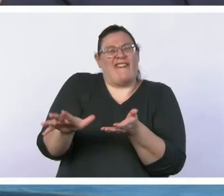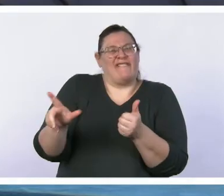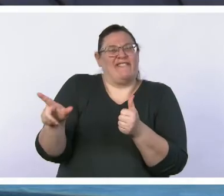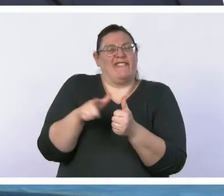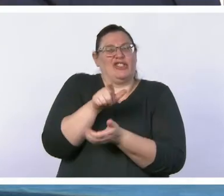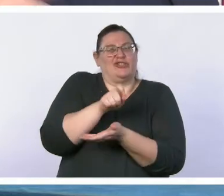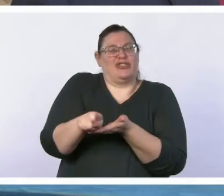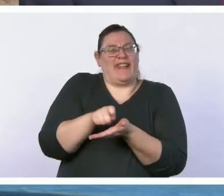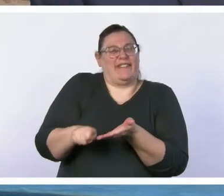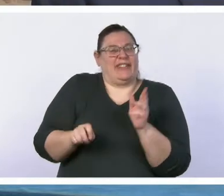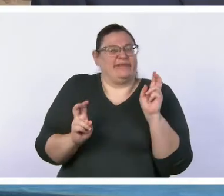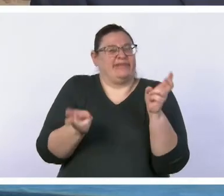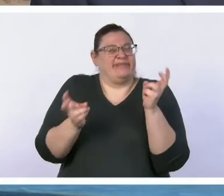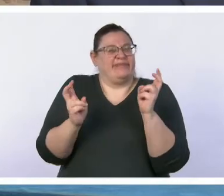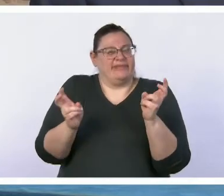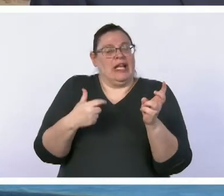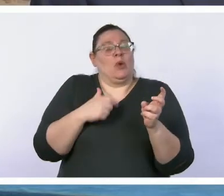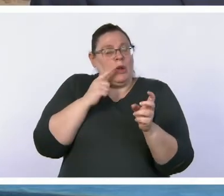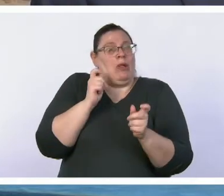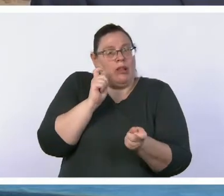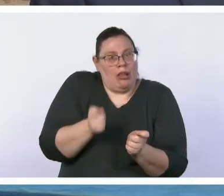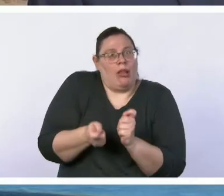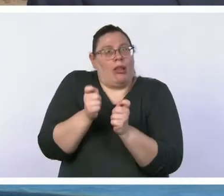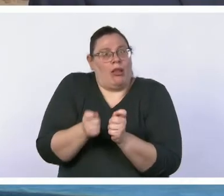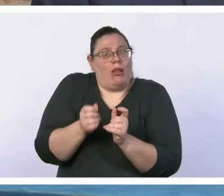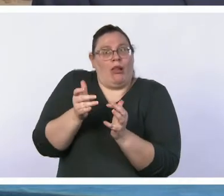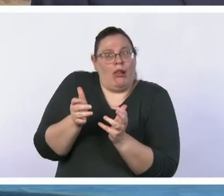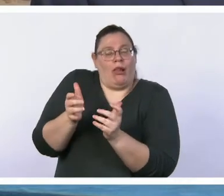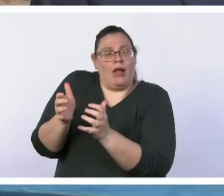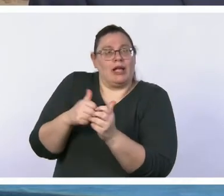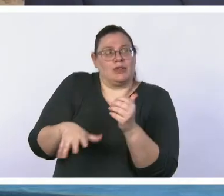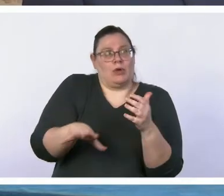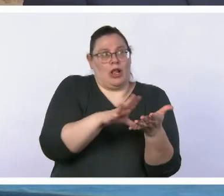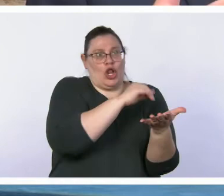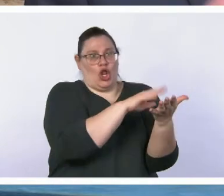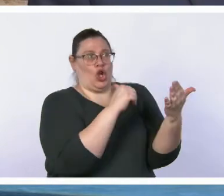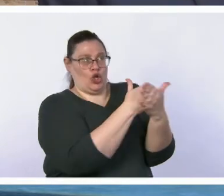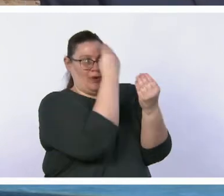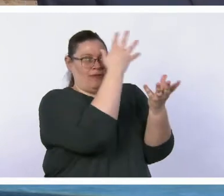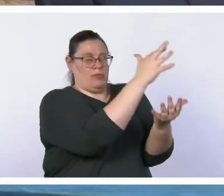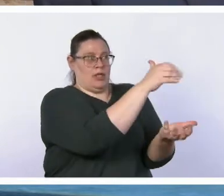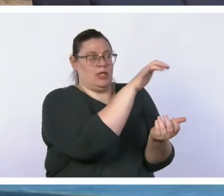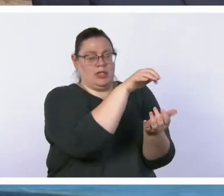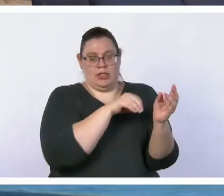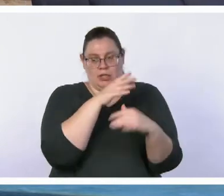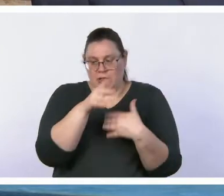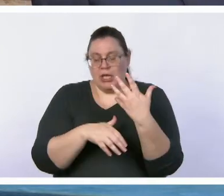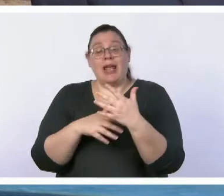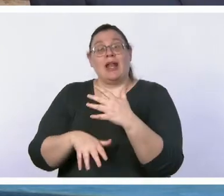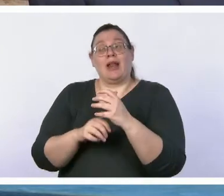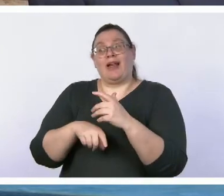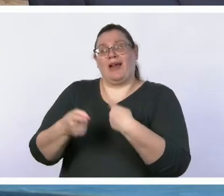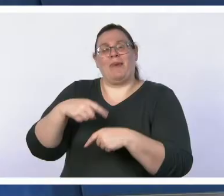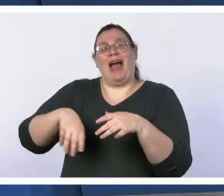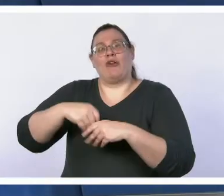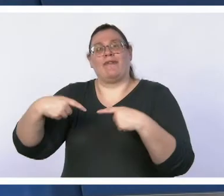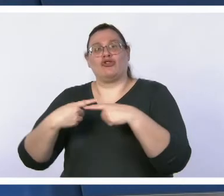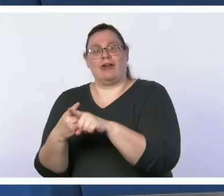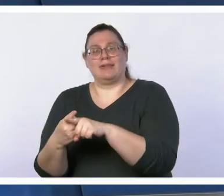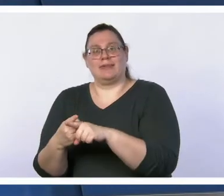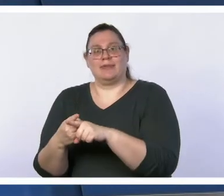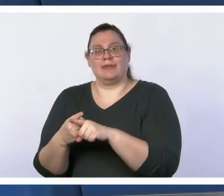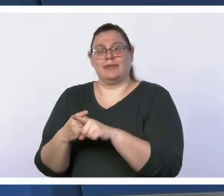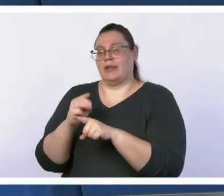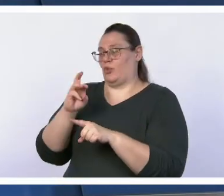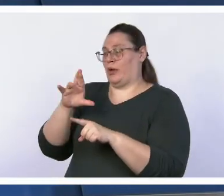that we'll have to continue to work on as we gain additional information and as we emerge from this crisis. As Governor Newsom said